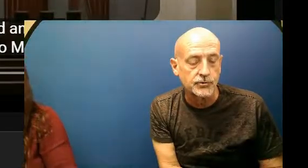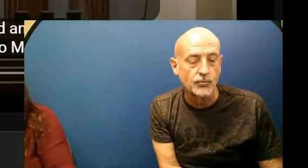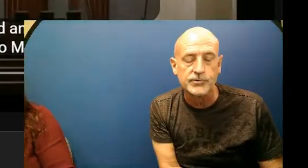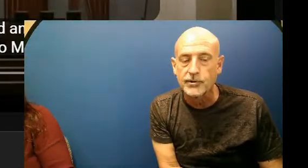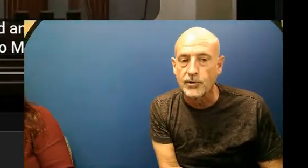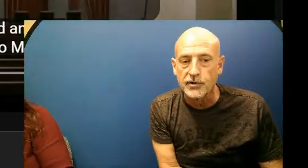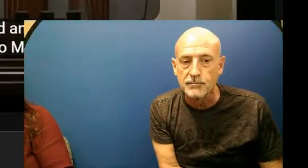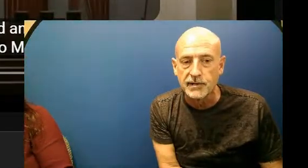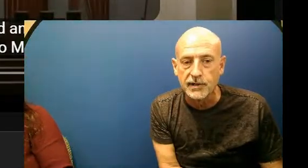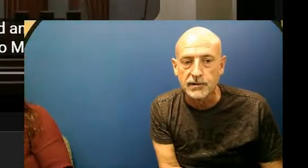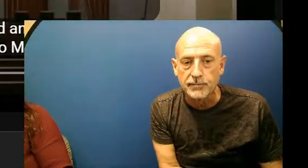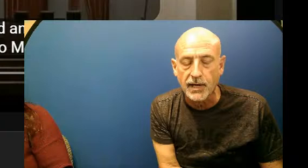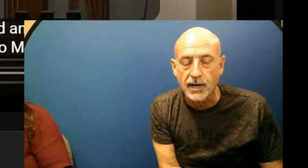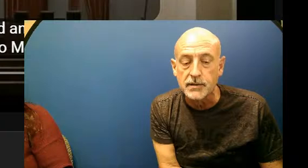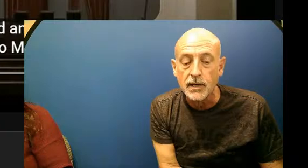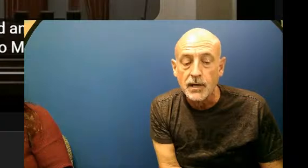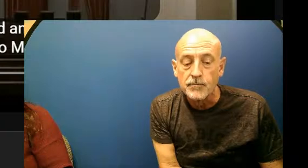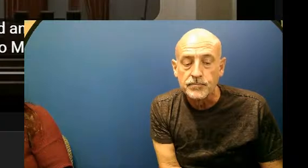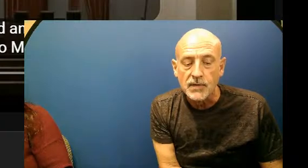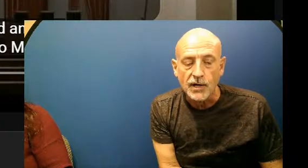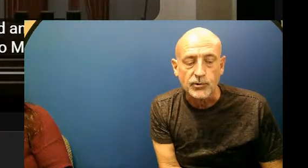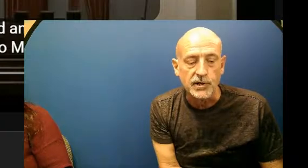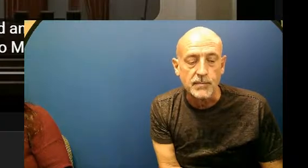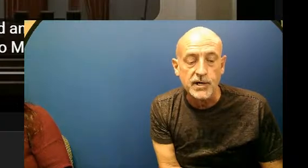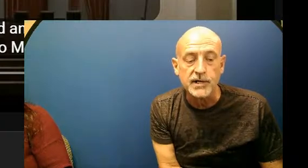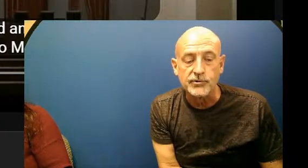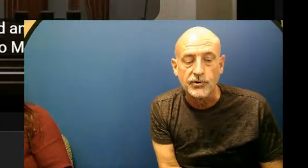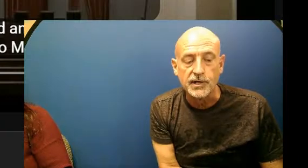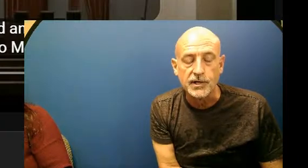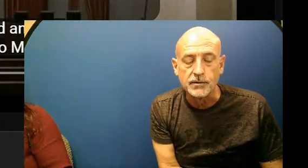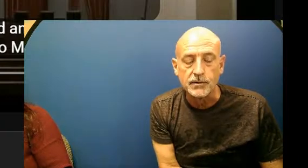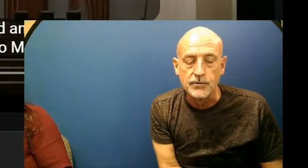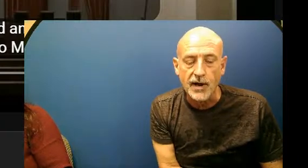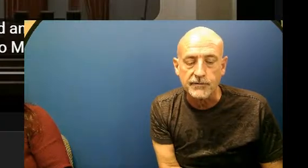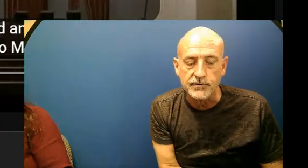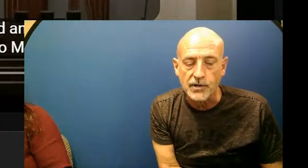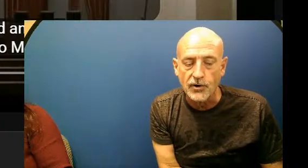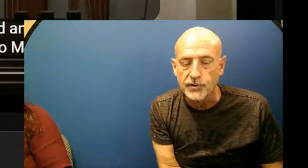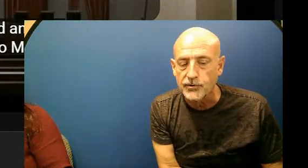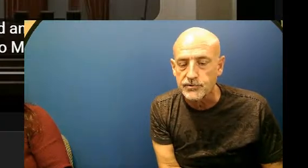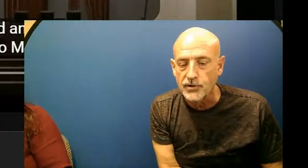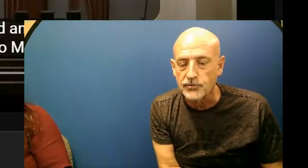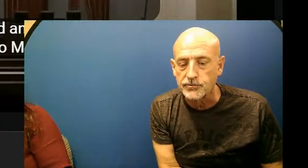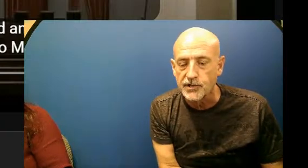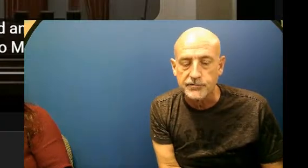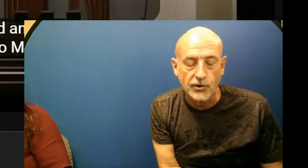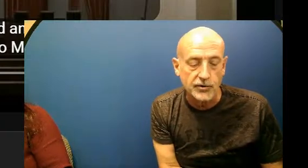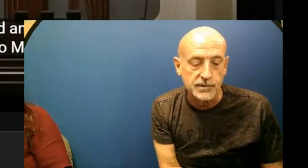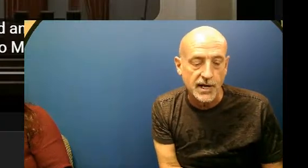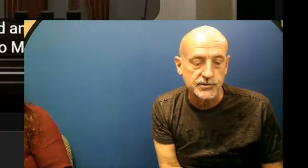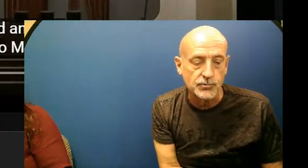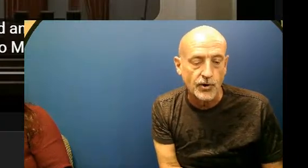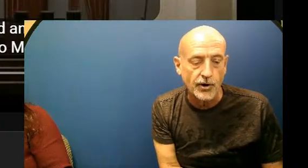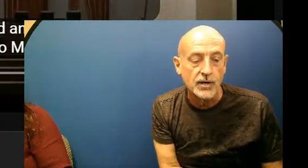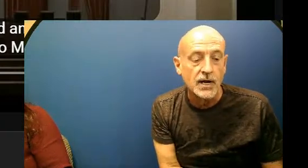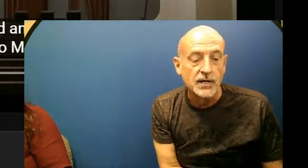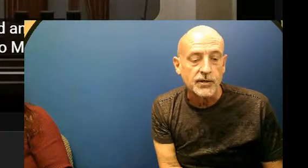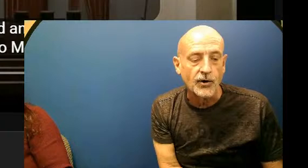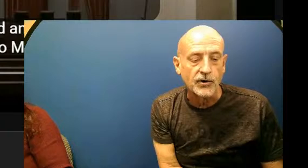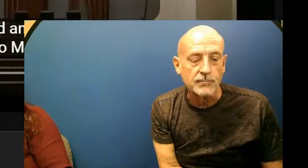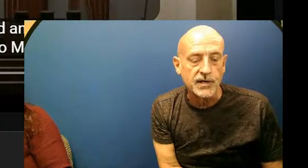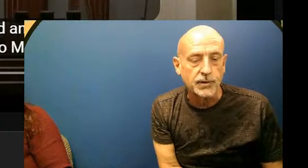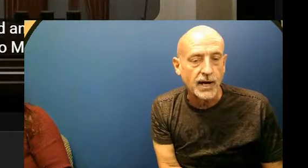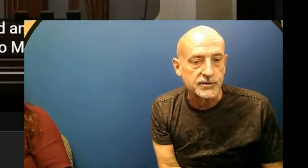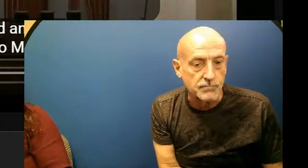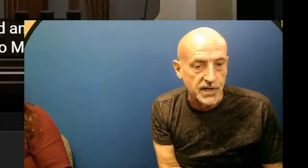circumstances under which the law can be legally applied. Under intermediate scrutiny, you have to show that there's no set of circumstances where the